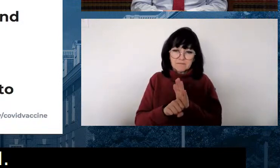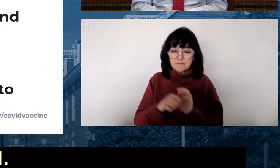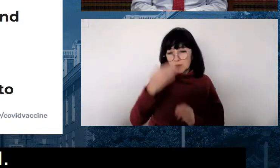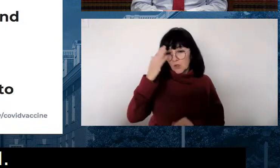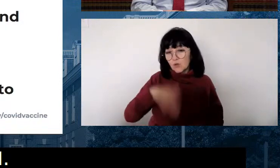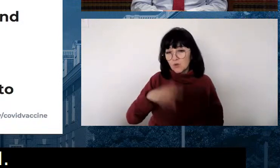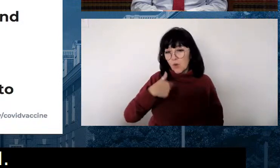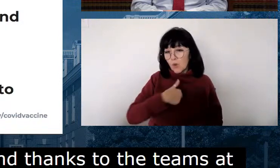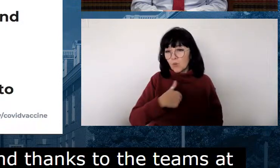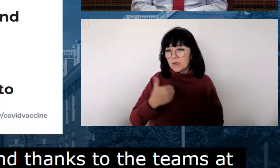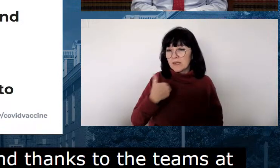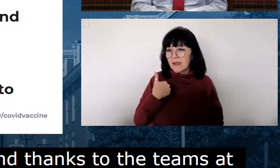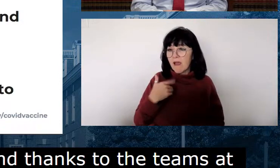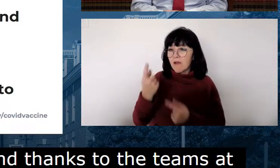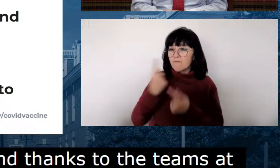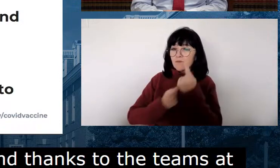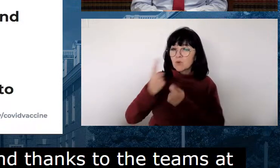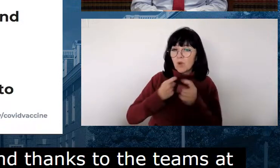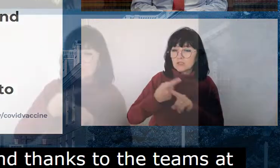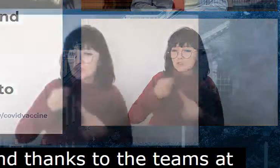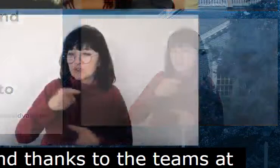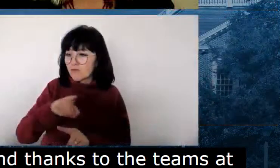and we look forward to your questions.